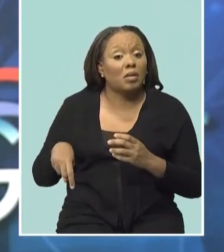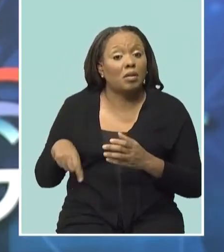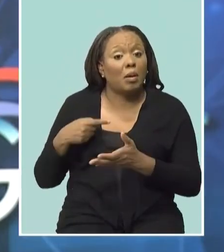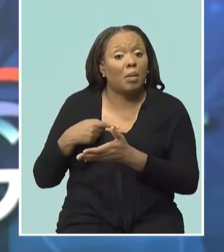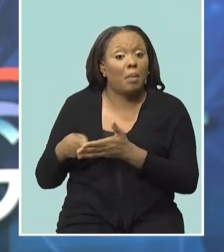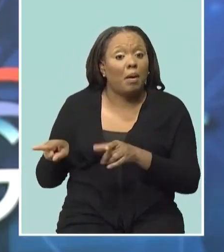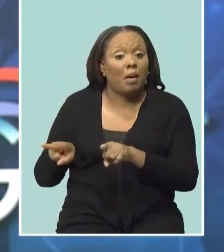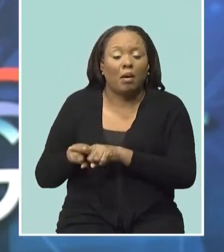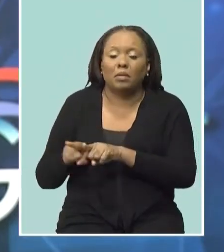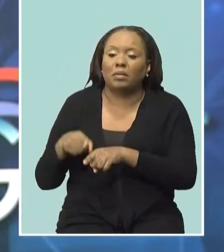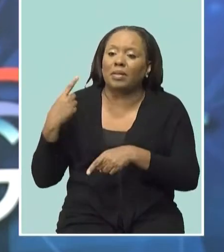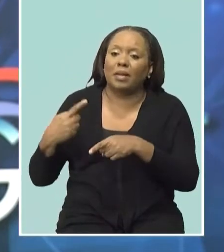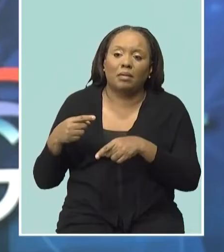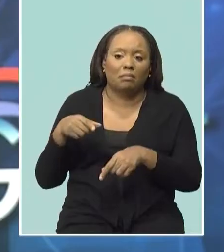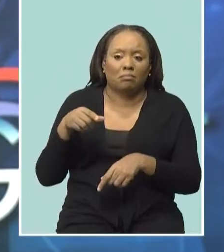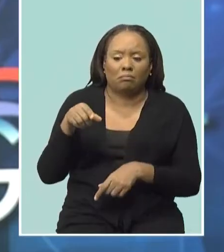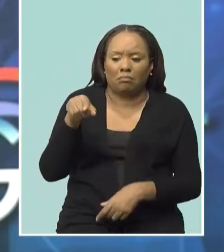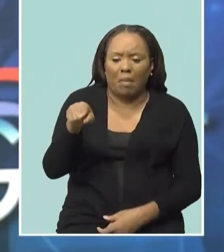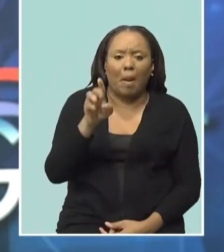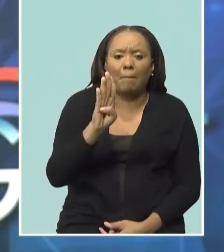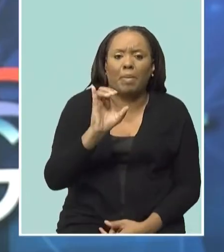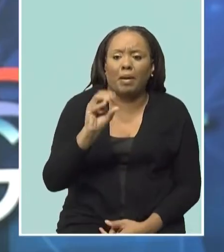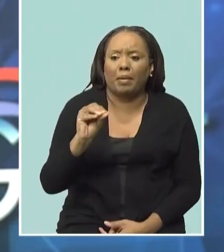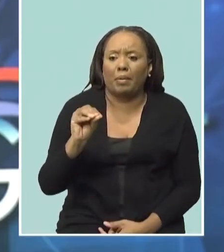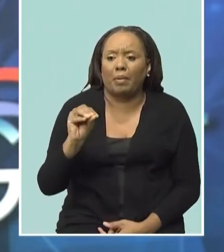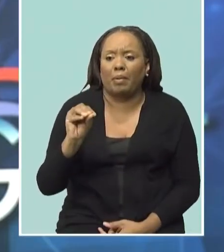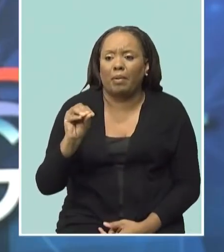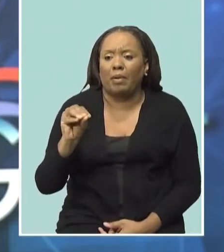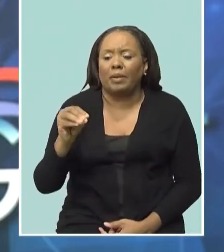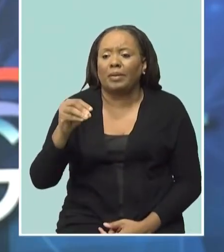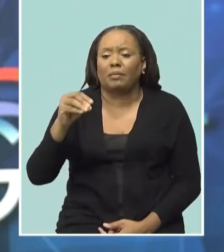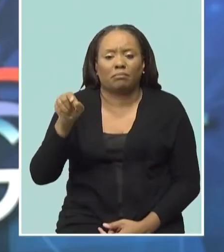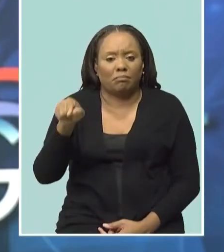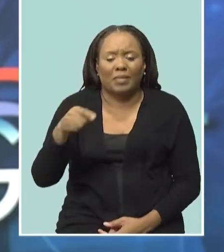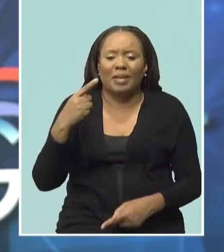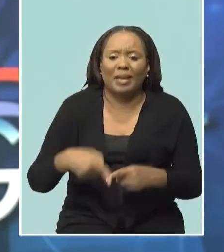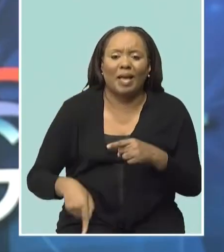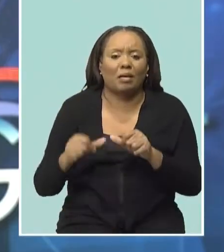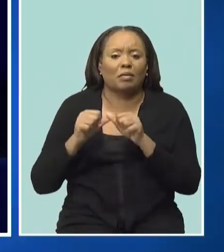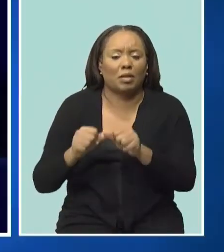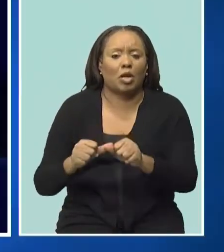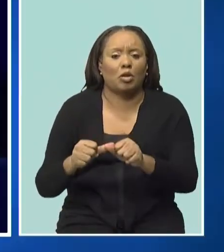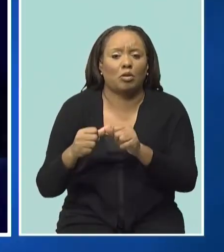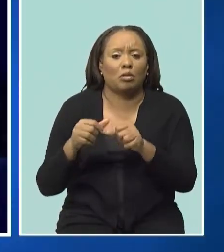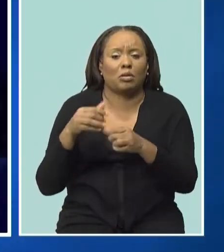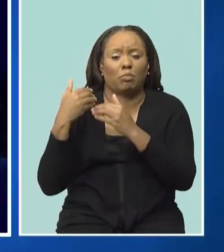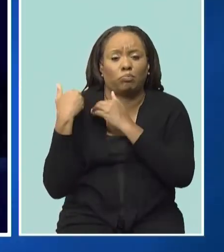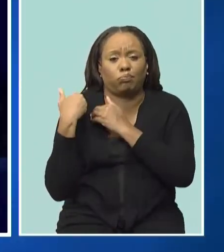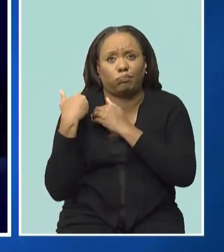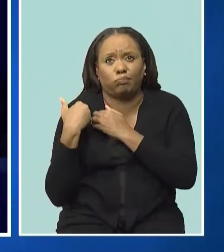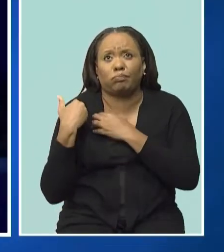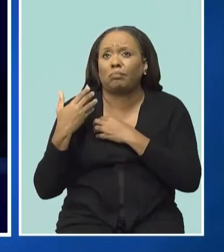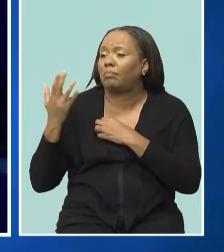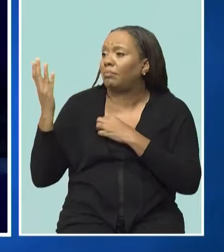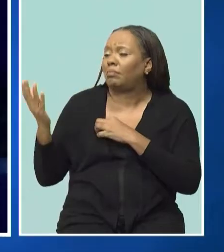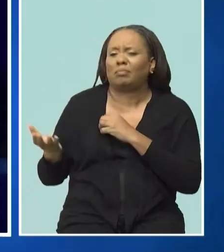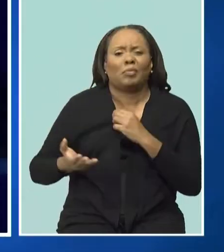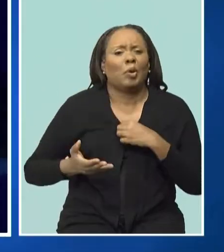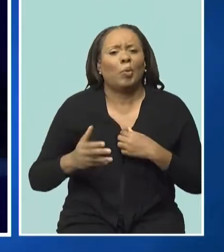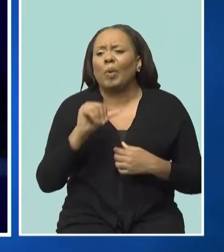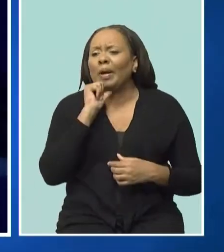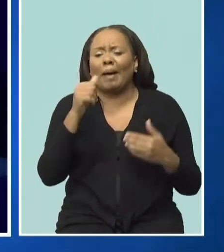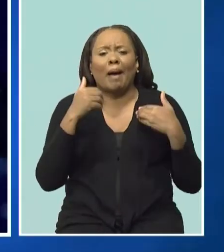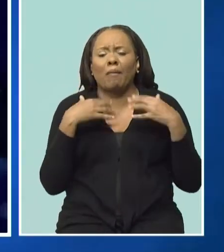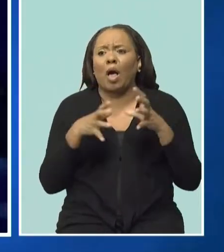cannot continue to carry the charging costs for the mobilers. We haven't got a money tree where we shake it, the money looks